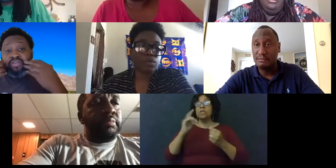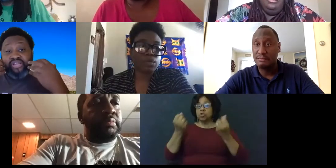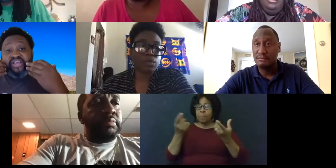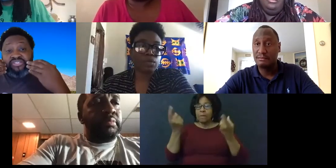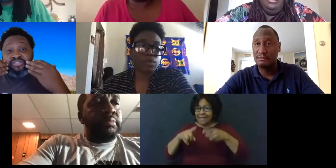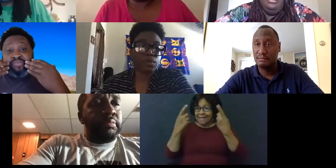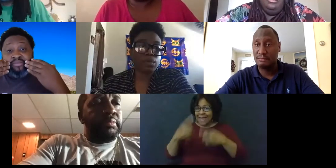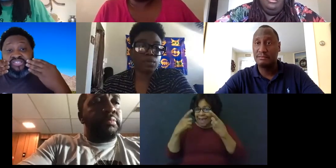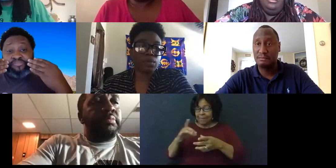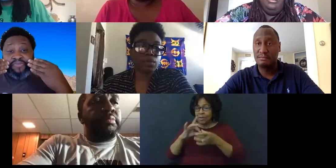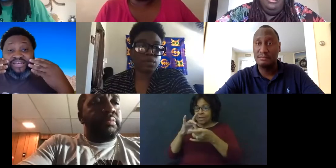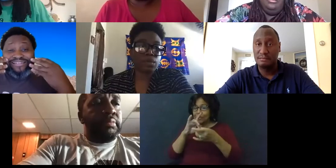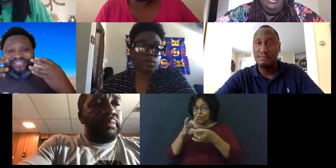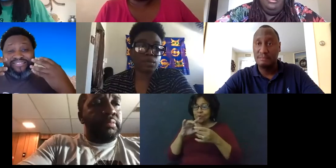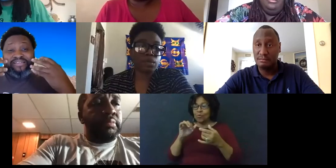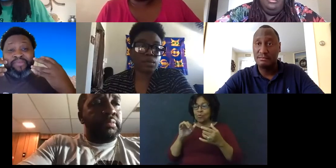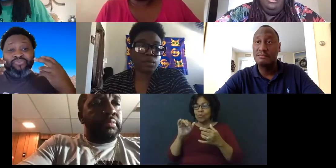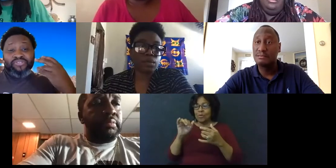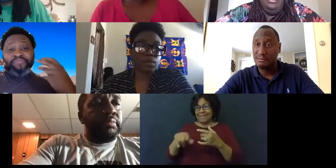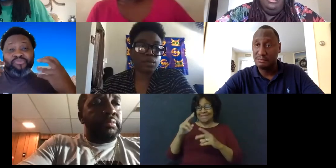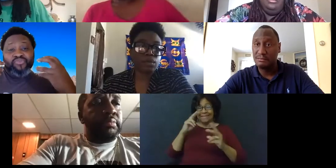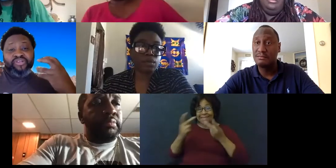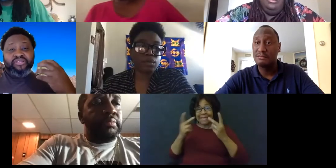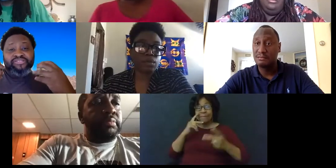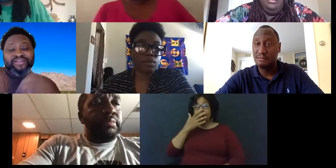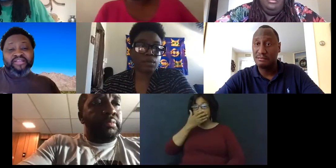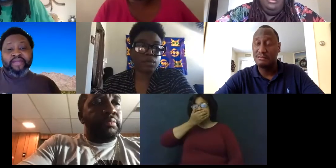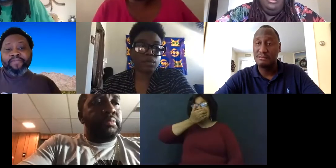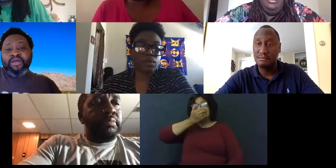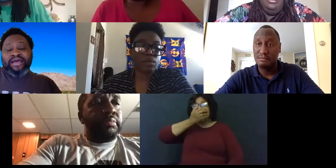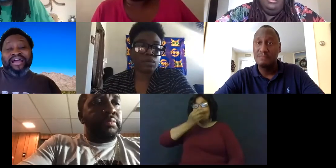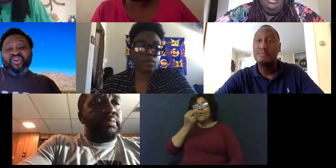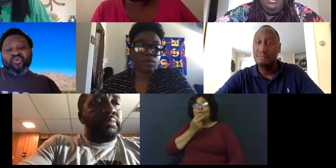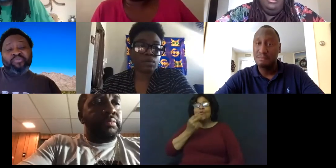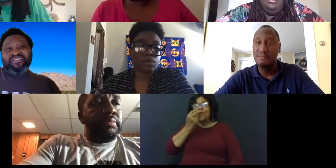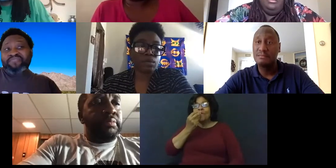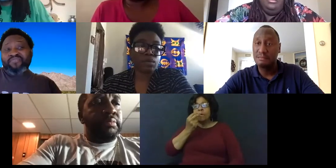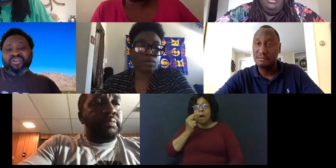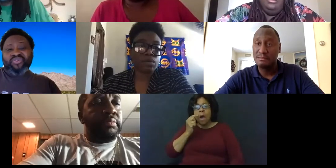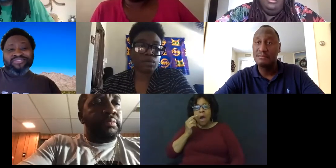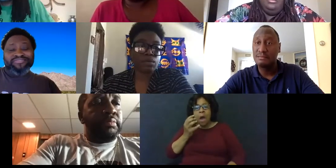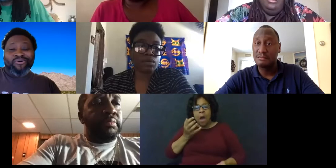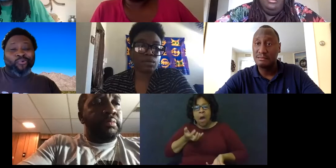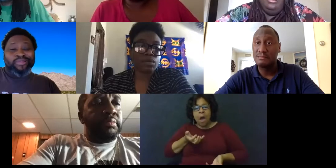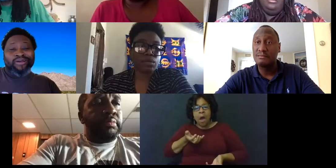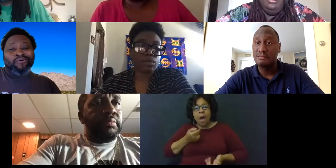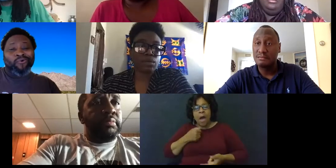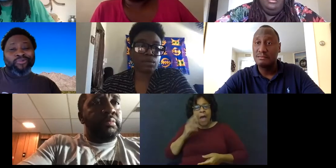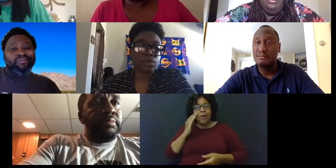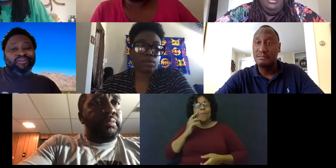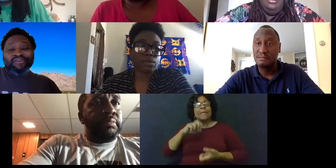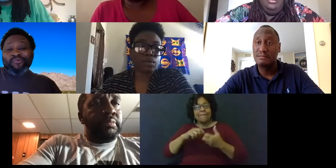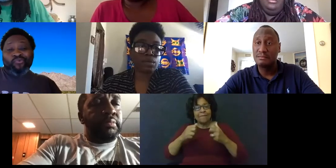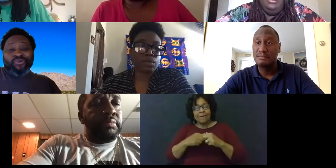on in relations to being able to see people's lips moving and things like that. I know it would be difficult.